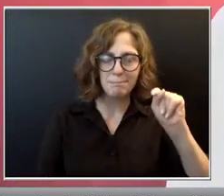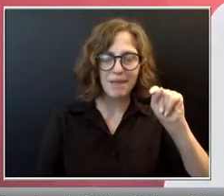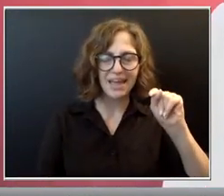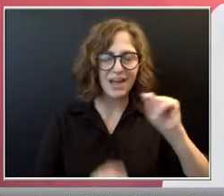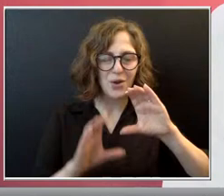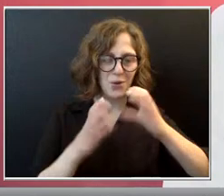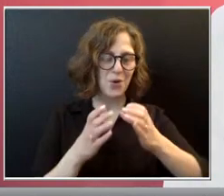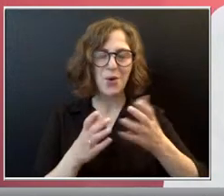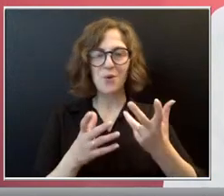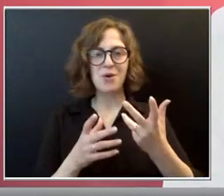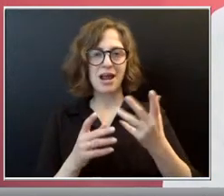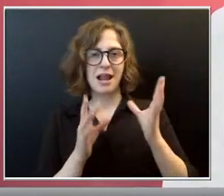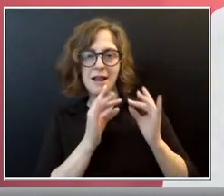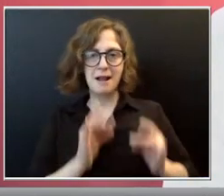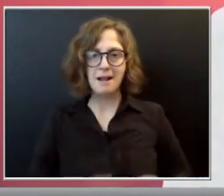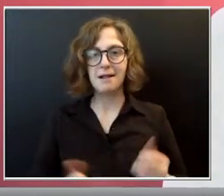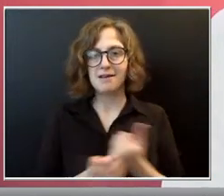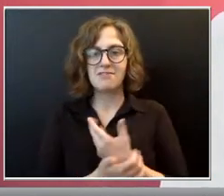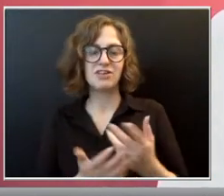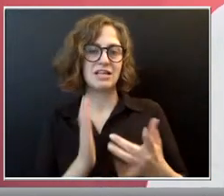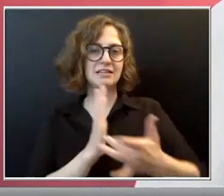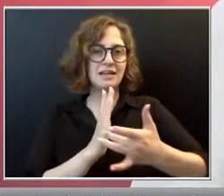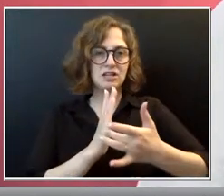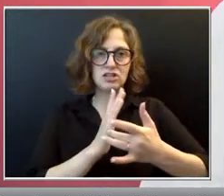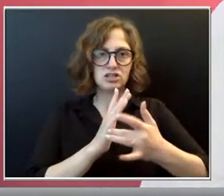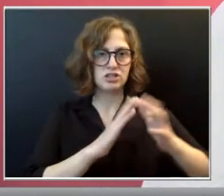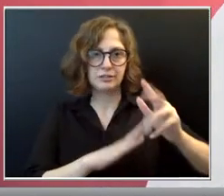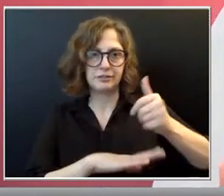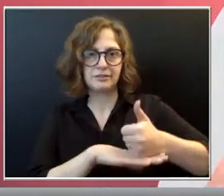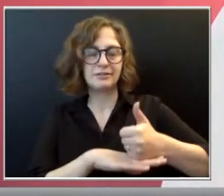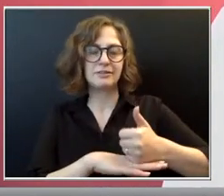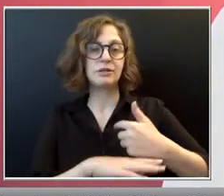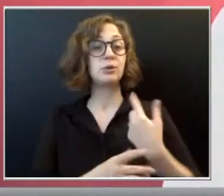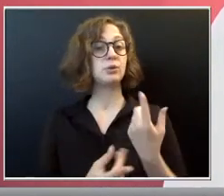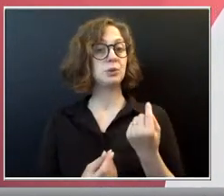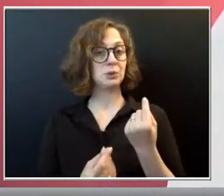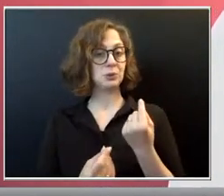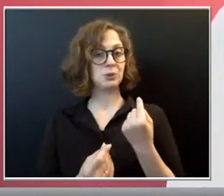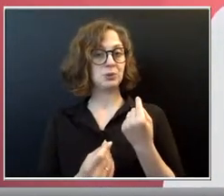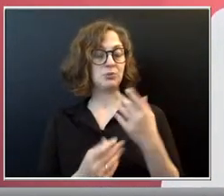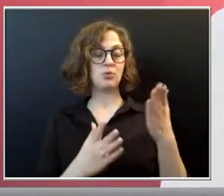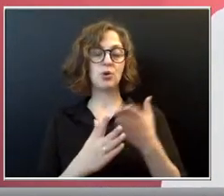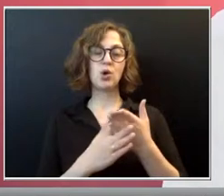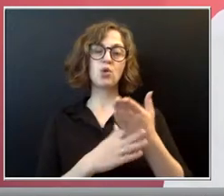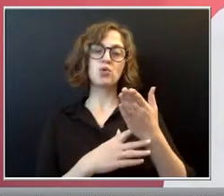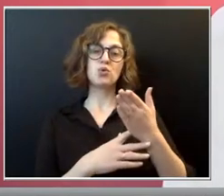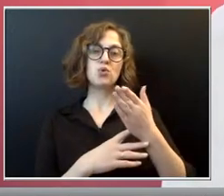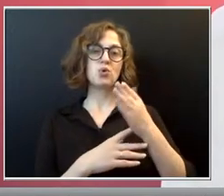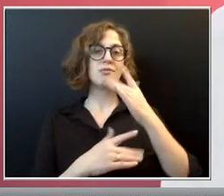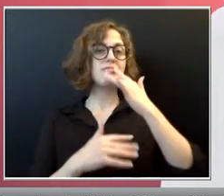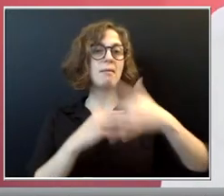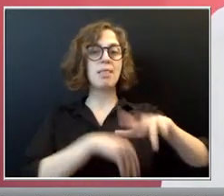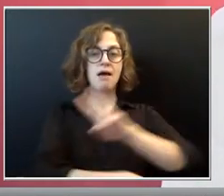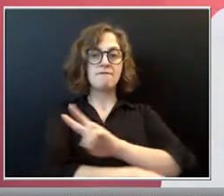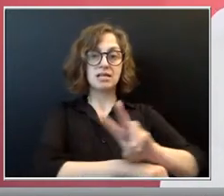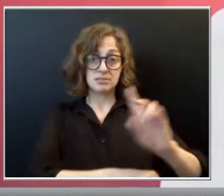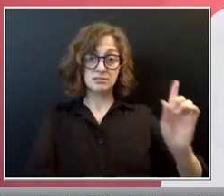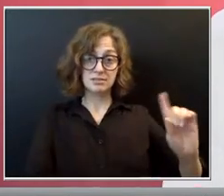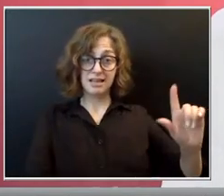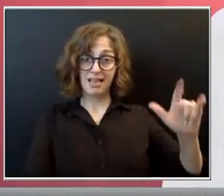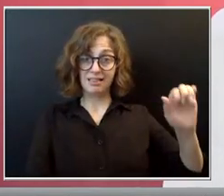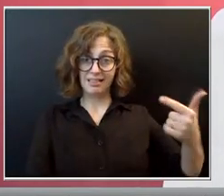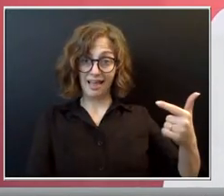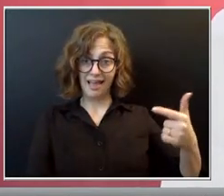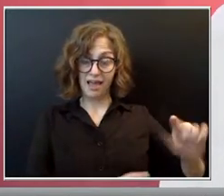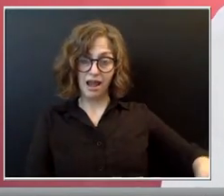together. And the summary of it is we go through the blood vessels in the leg, go inside the heart, and use